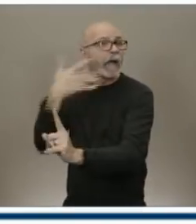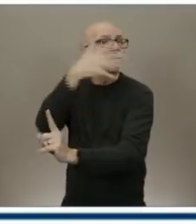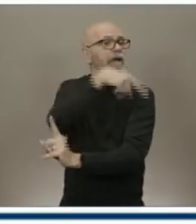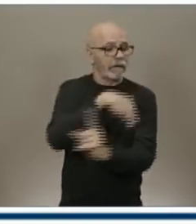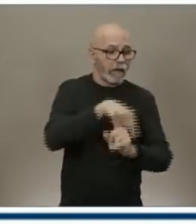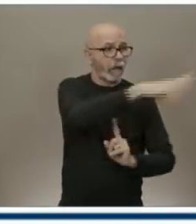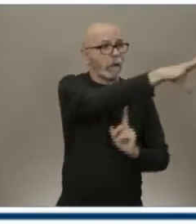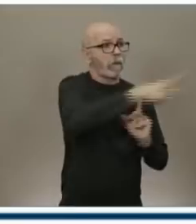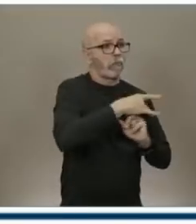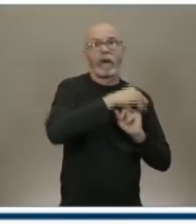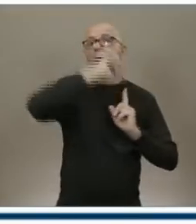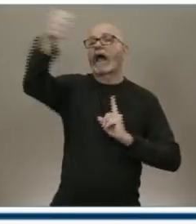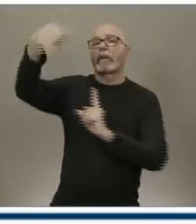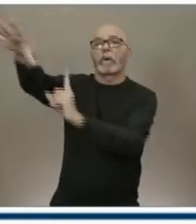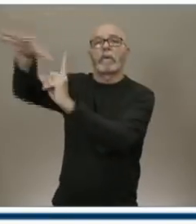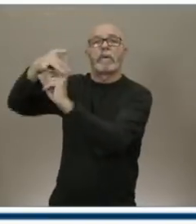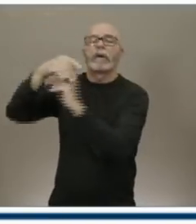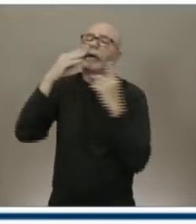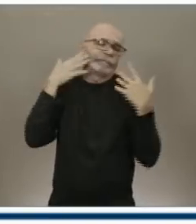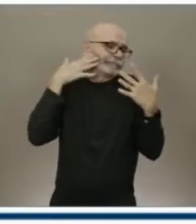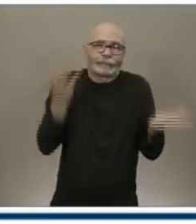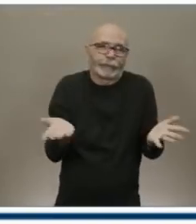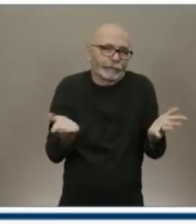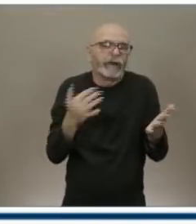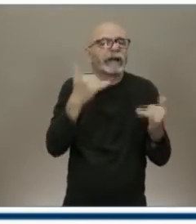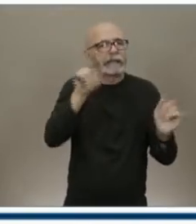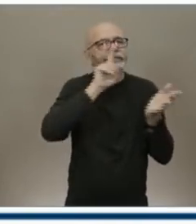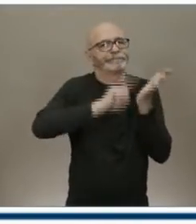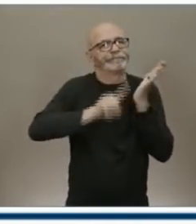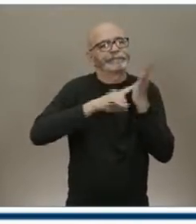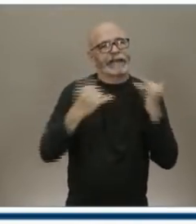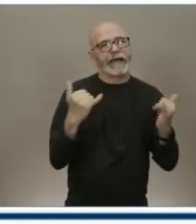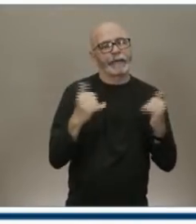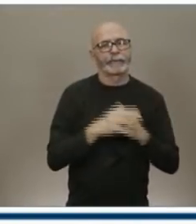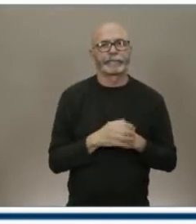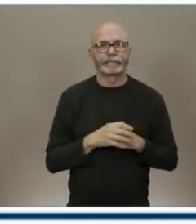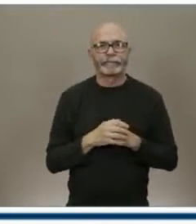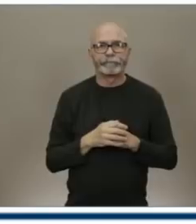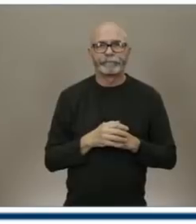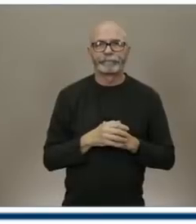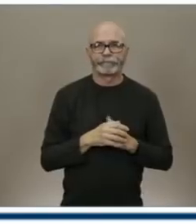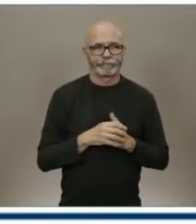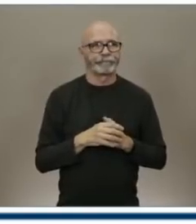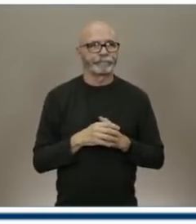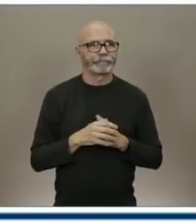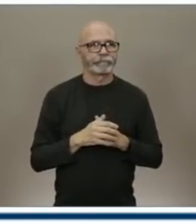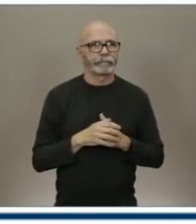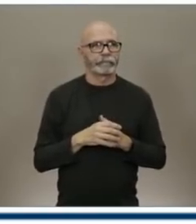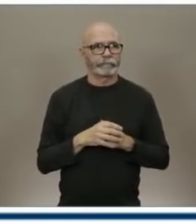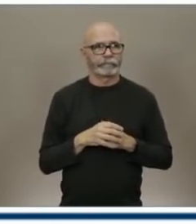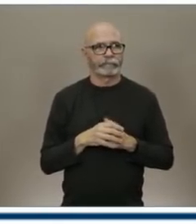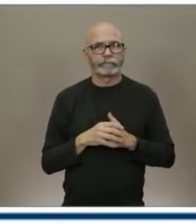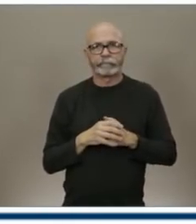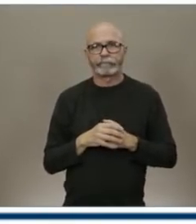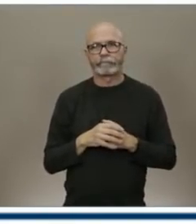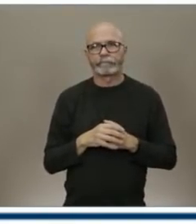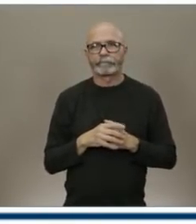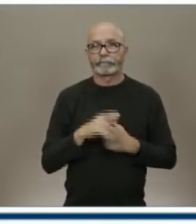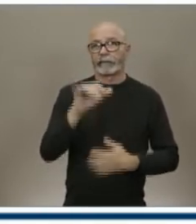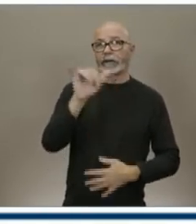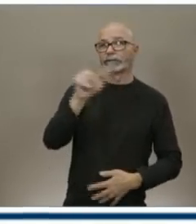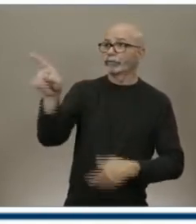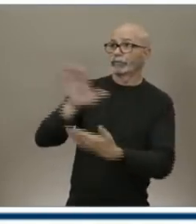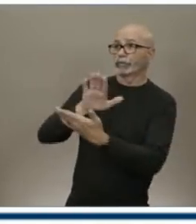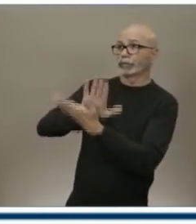having a number of cases in schools, with one exception, there has been no cases that have been due